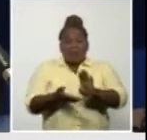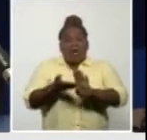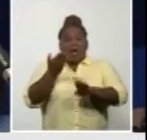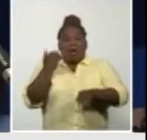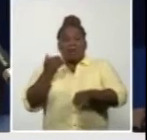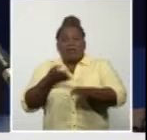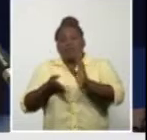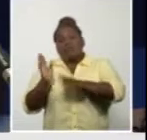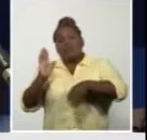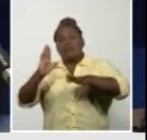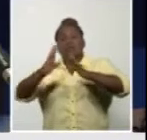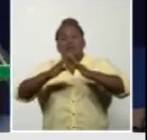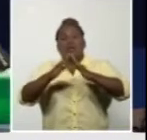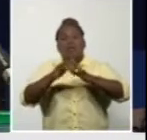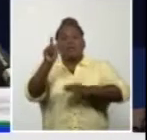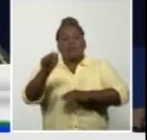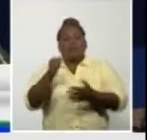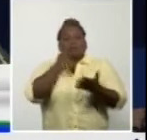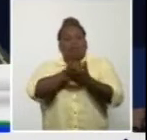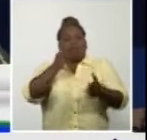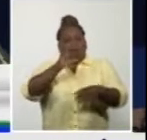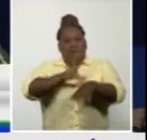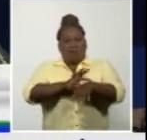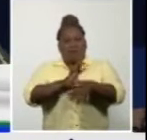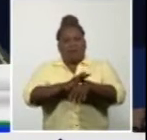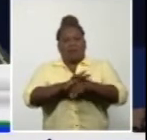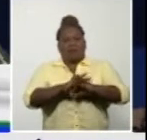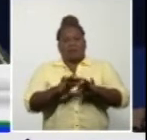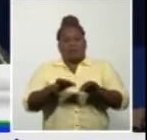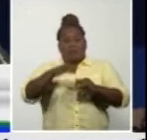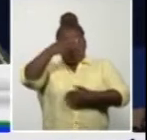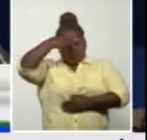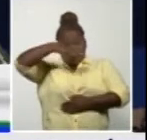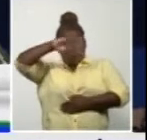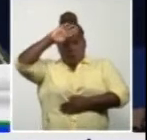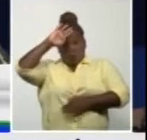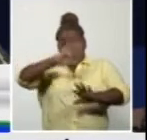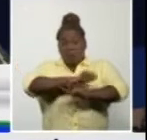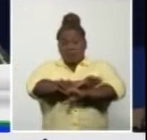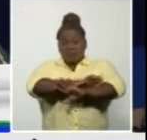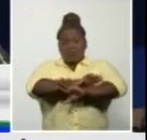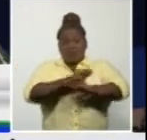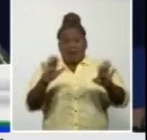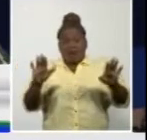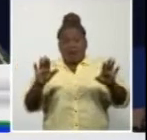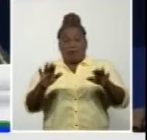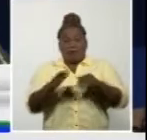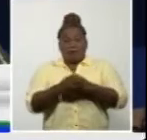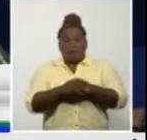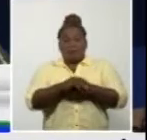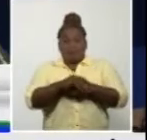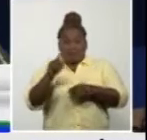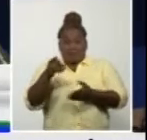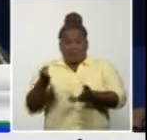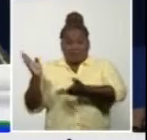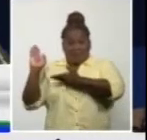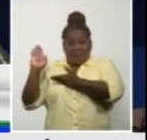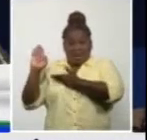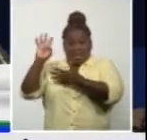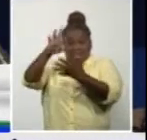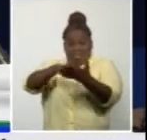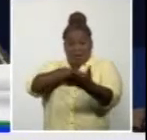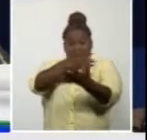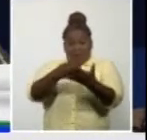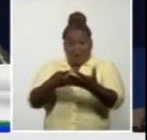once again, with more discharges than admissions of confirmed cases per day. With yesterday's